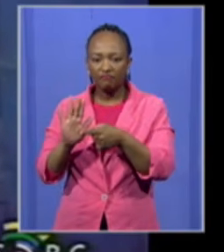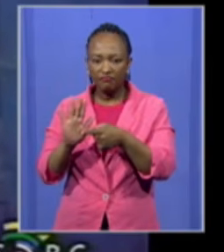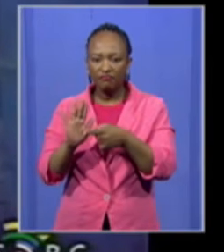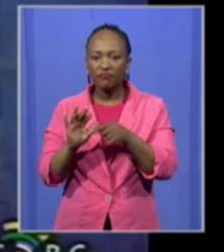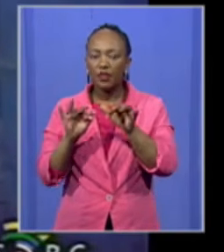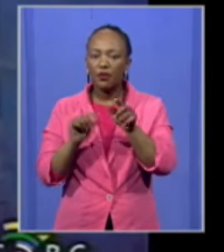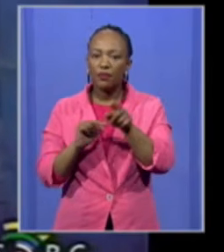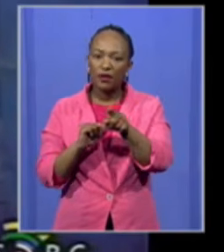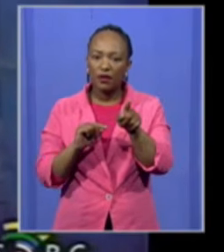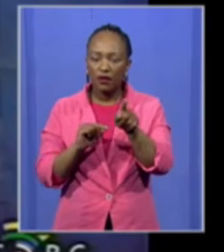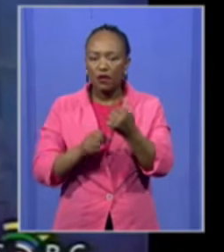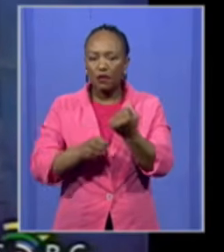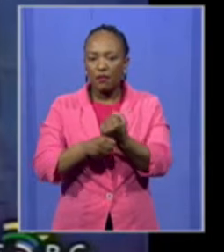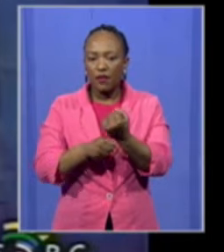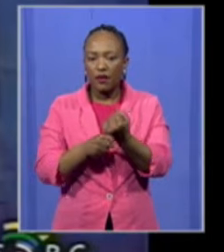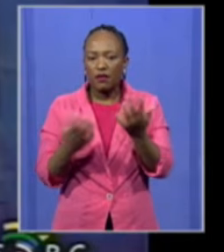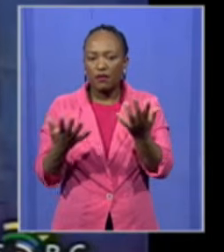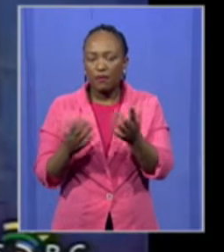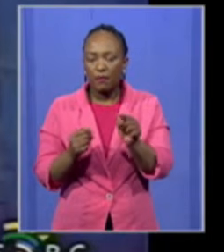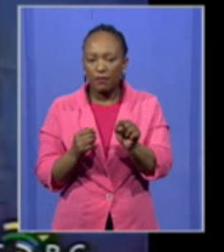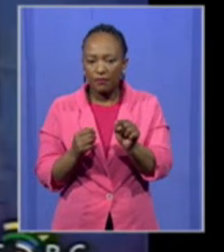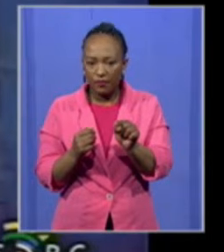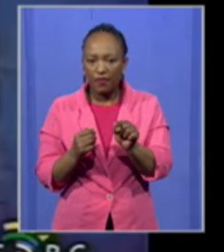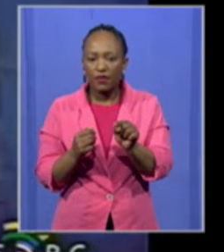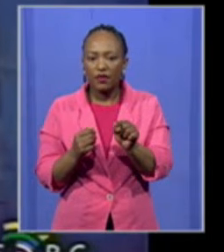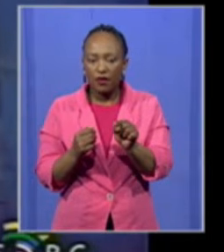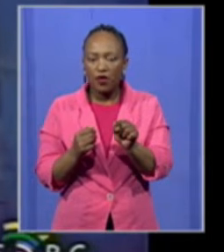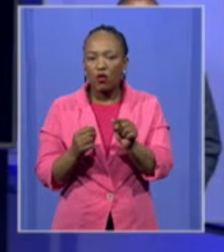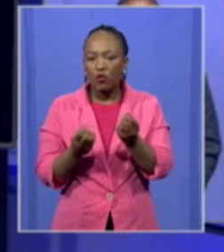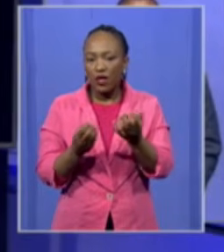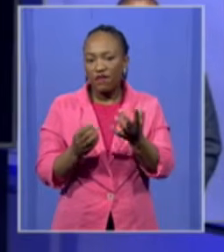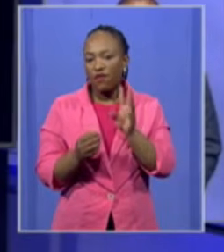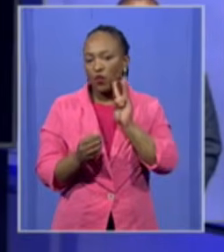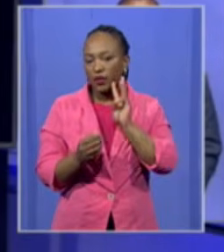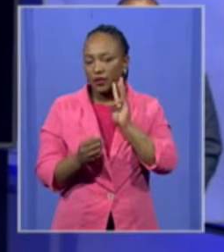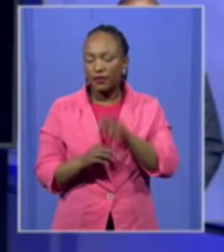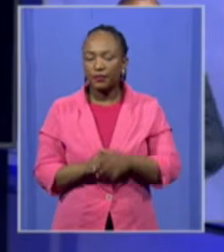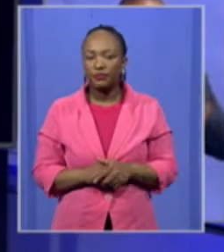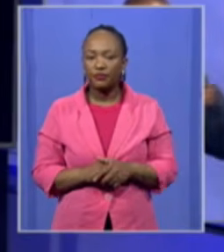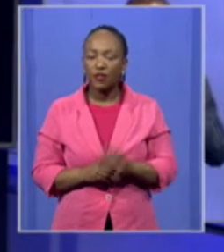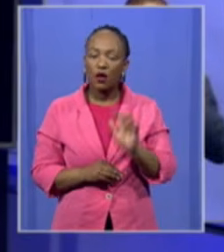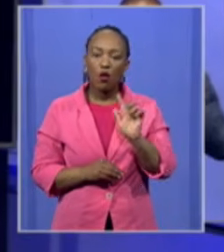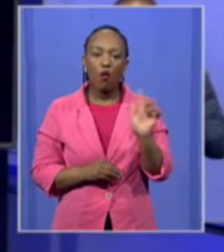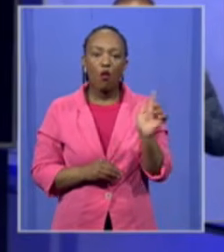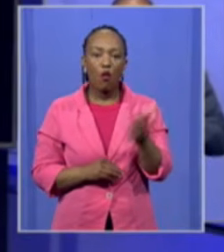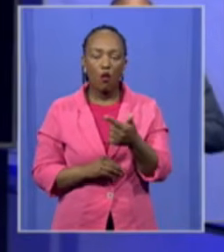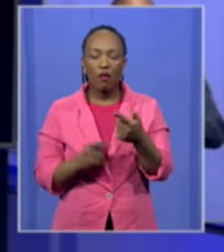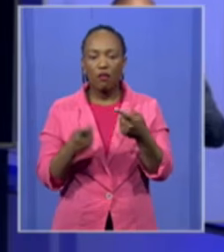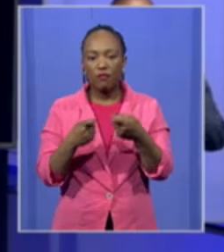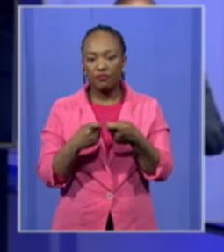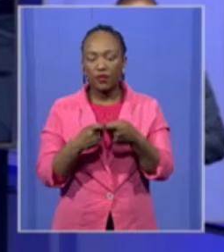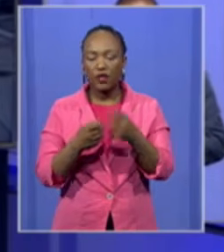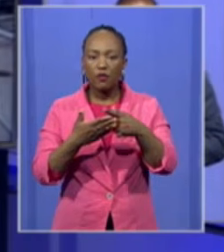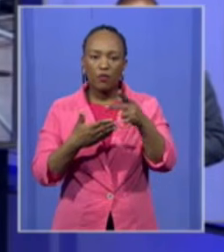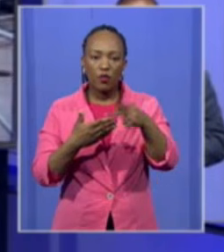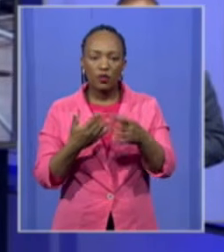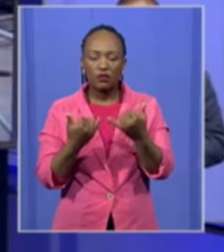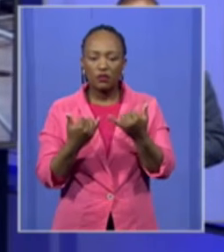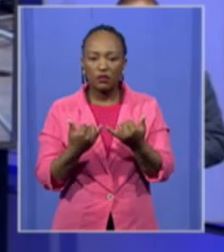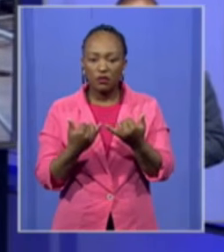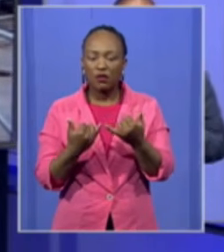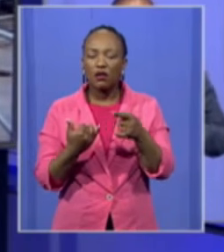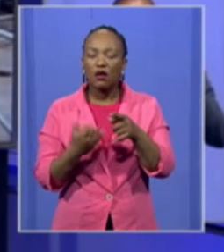batho ba sebaka seo ke bona ba sitisang mmuso hore o fane ka metsi ntwa ya hore bohle ba lokela ho una molemo projekeng ya dihlahiswa tsa lebese